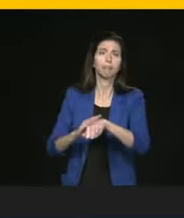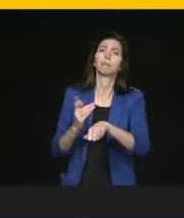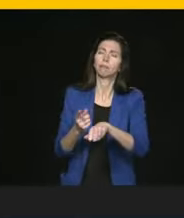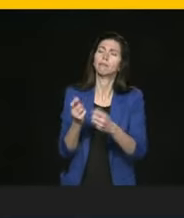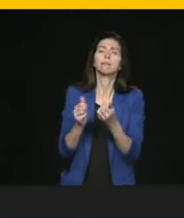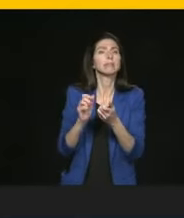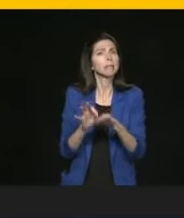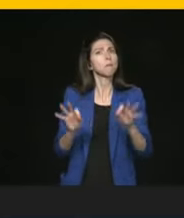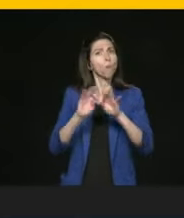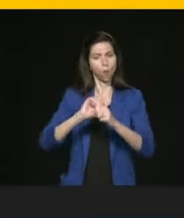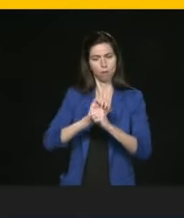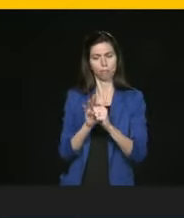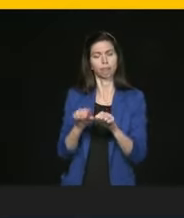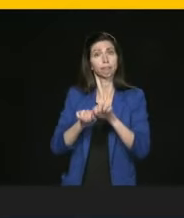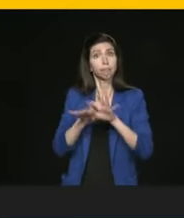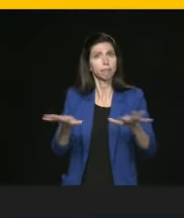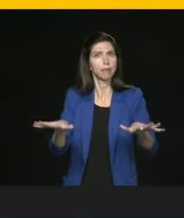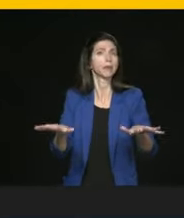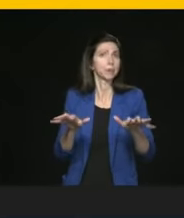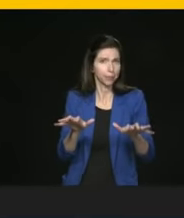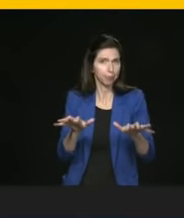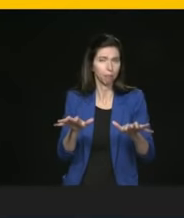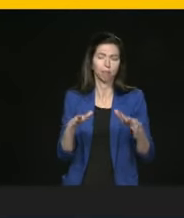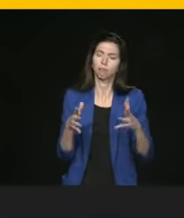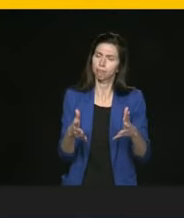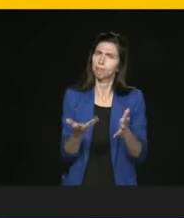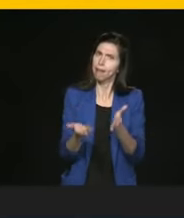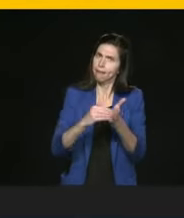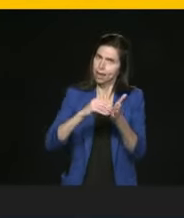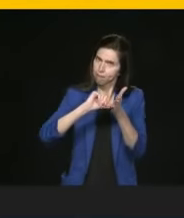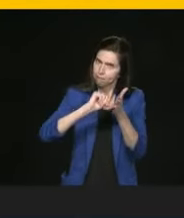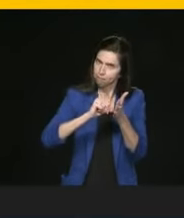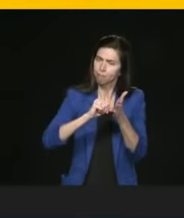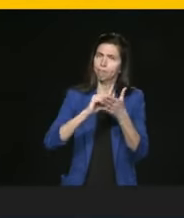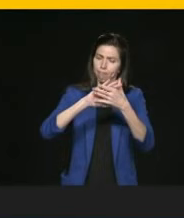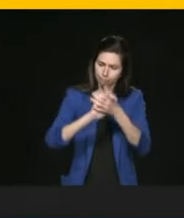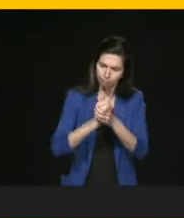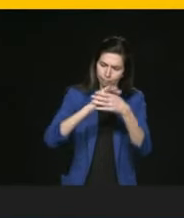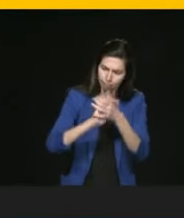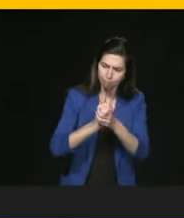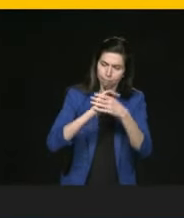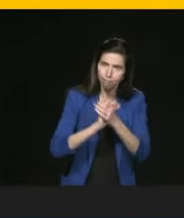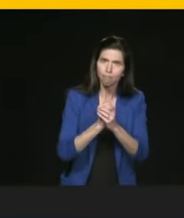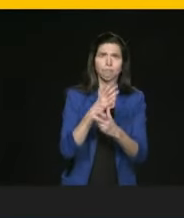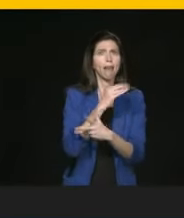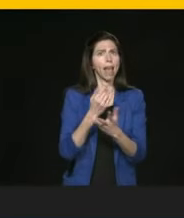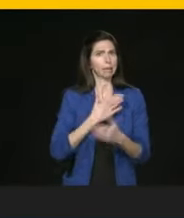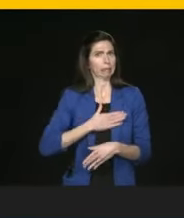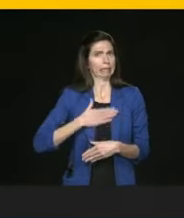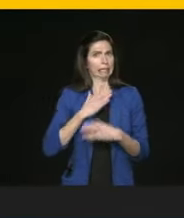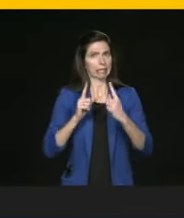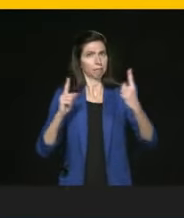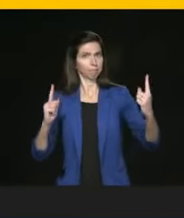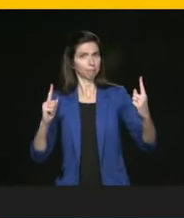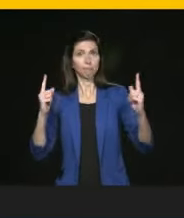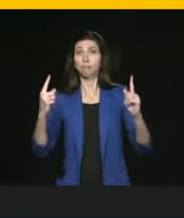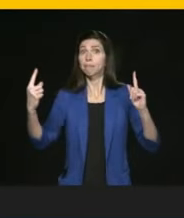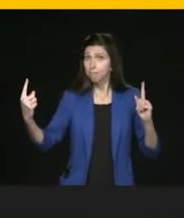washing our hands frequently, physical distancing from one another, and staying home as much as